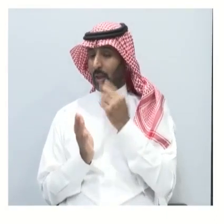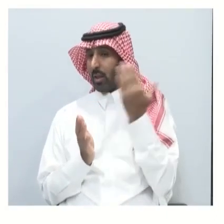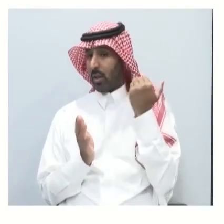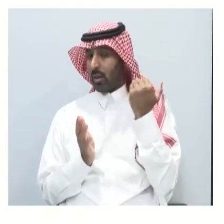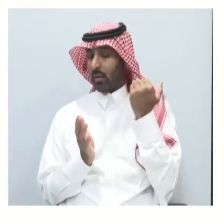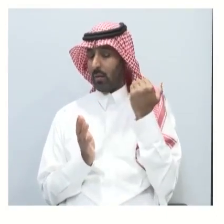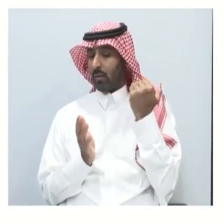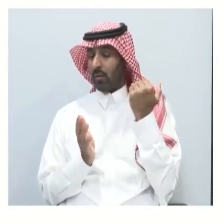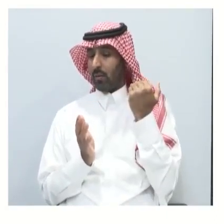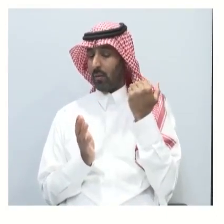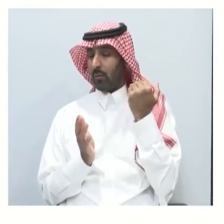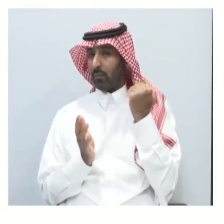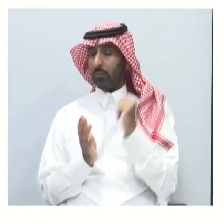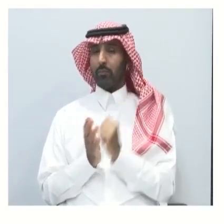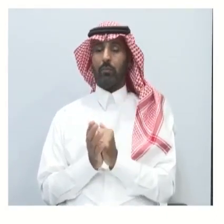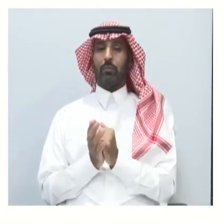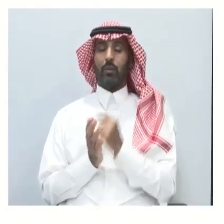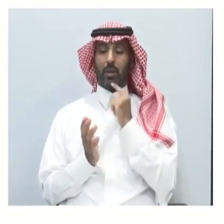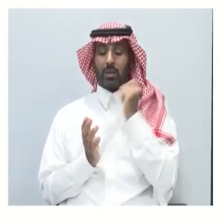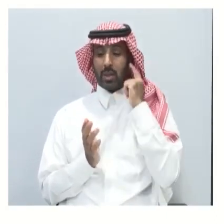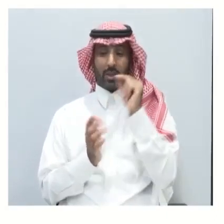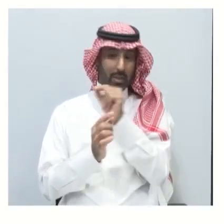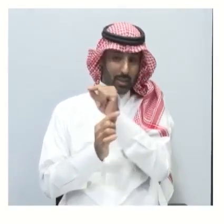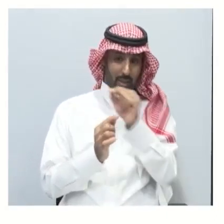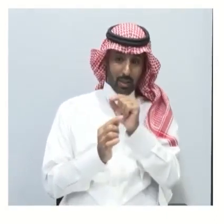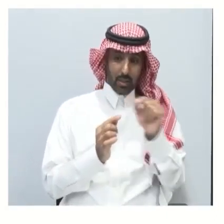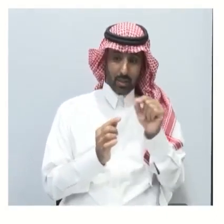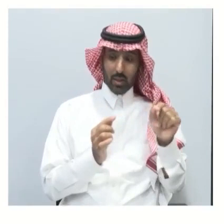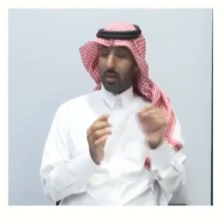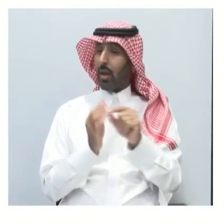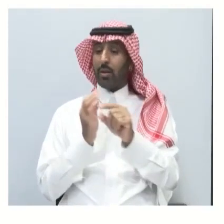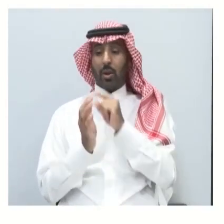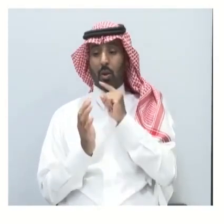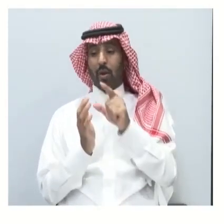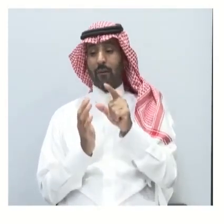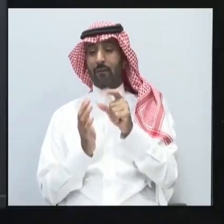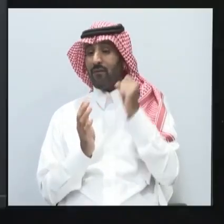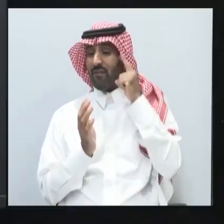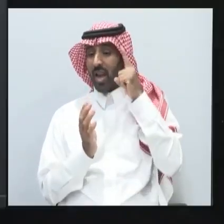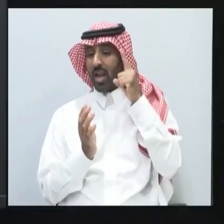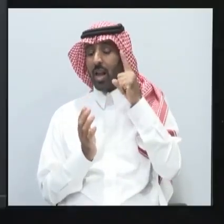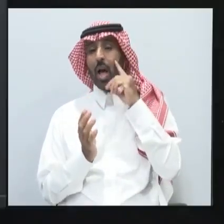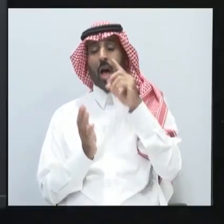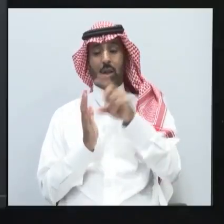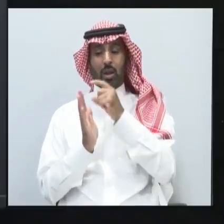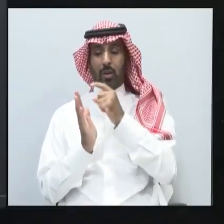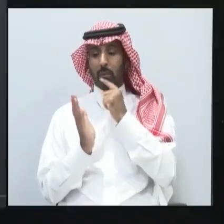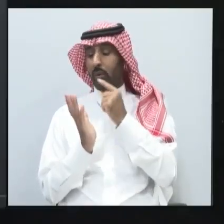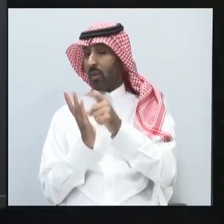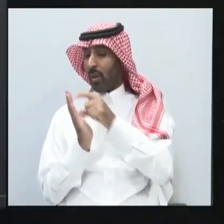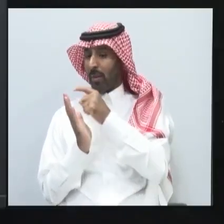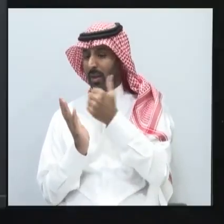we had was to underline or highlight the topic sentence. Now this is a very